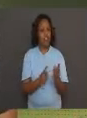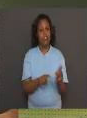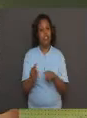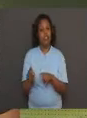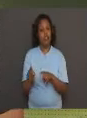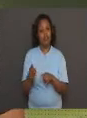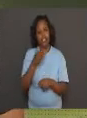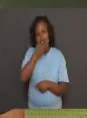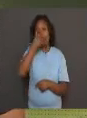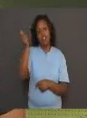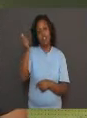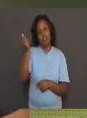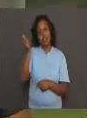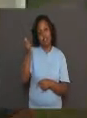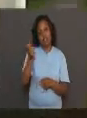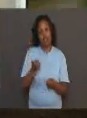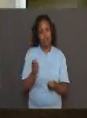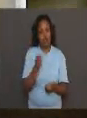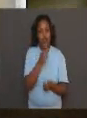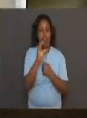greater good of the nation.